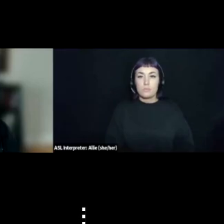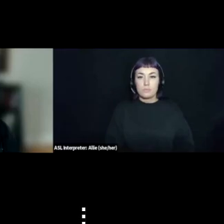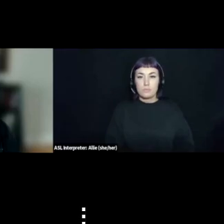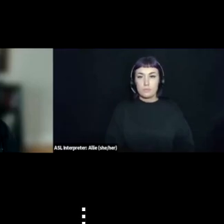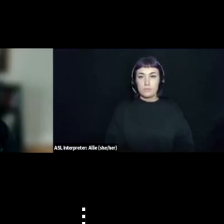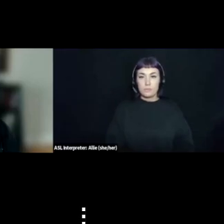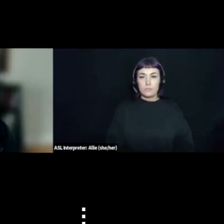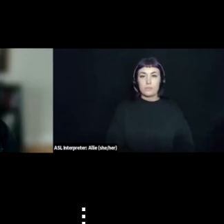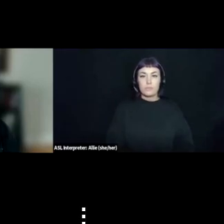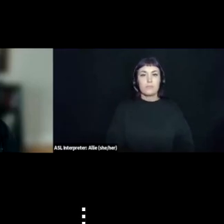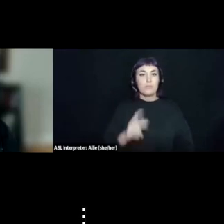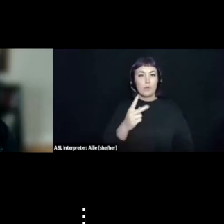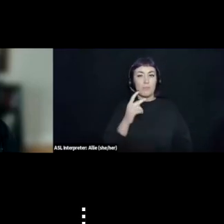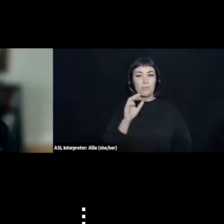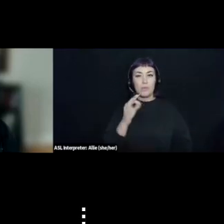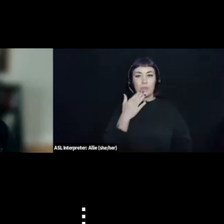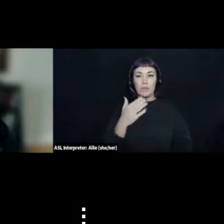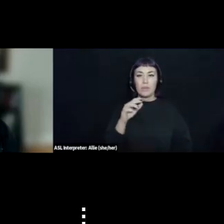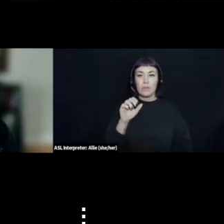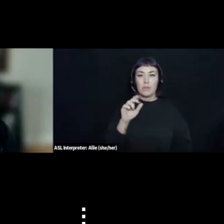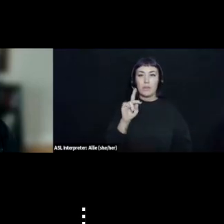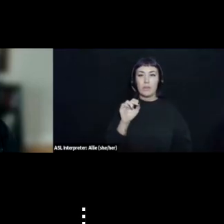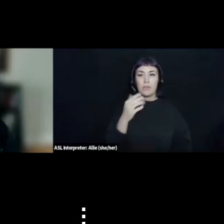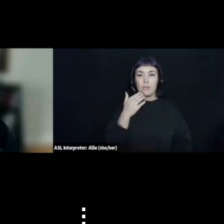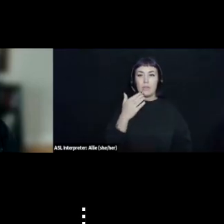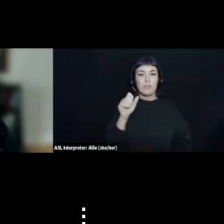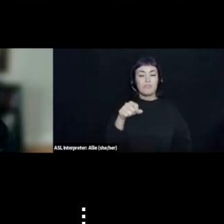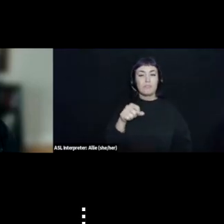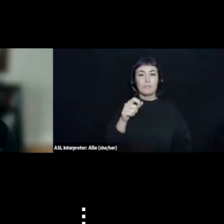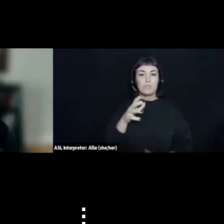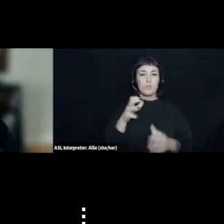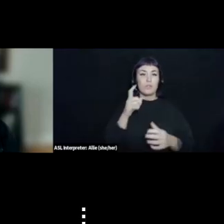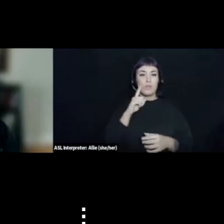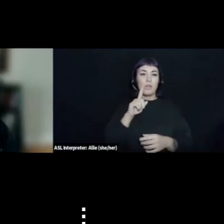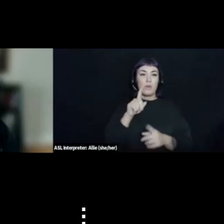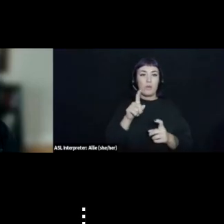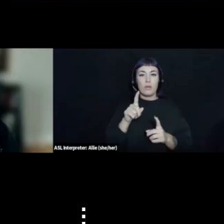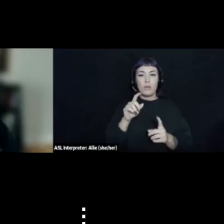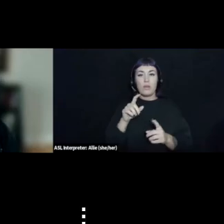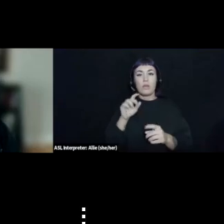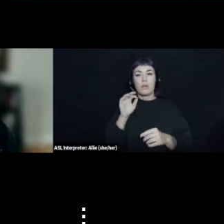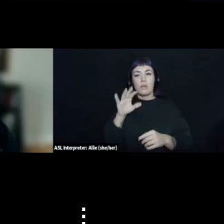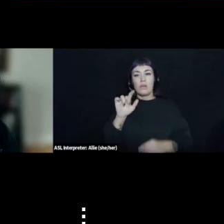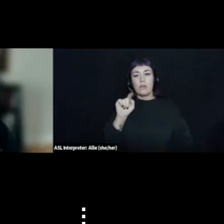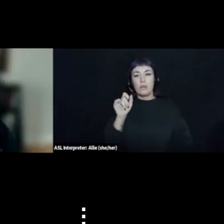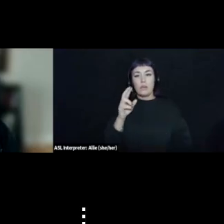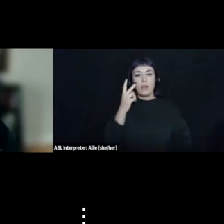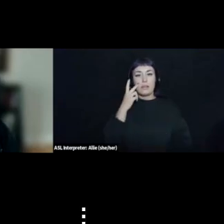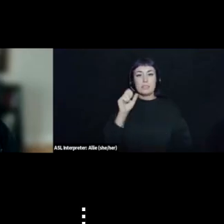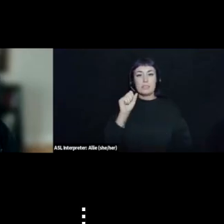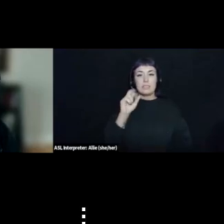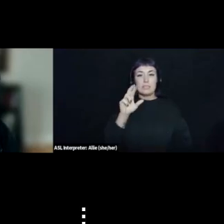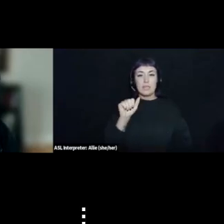Perfect. Thank you. Awesome. Yeah, thank you so much for that input and for the question. I see Sarah's hand.